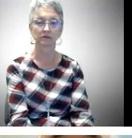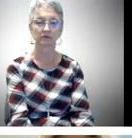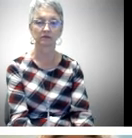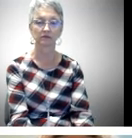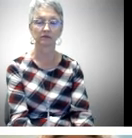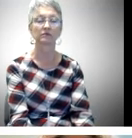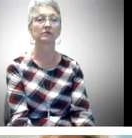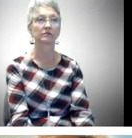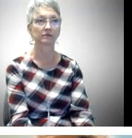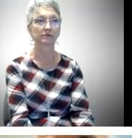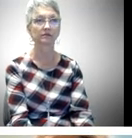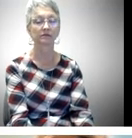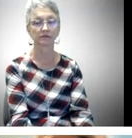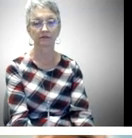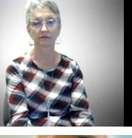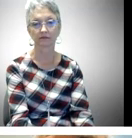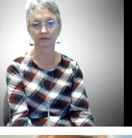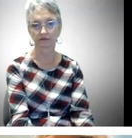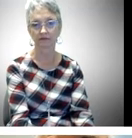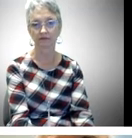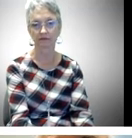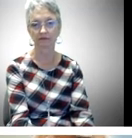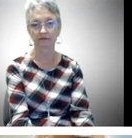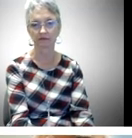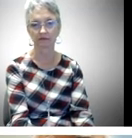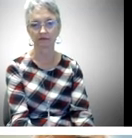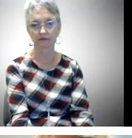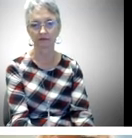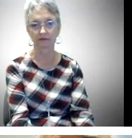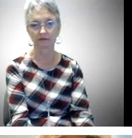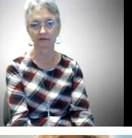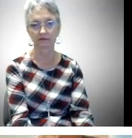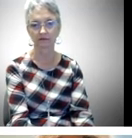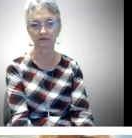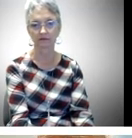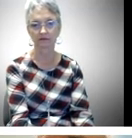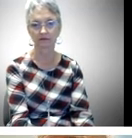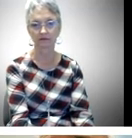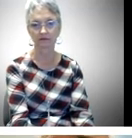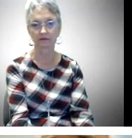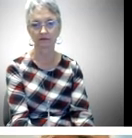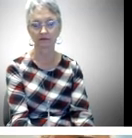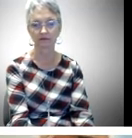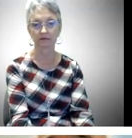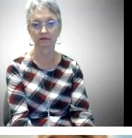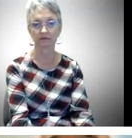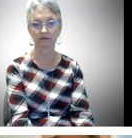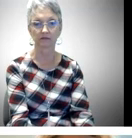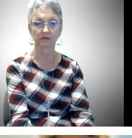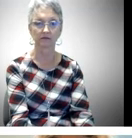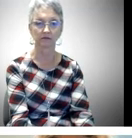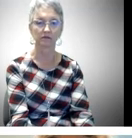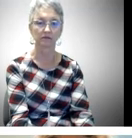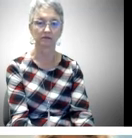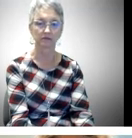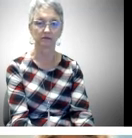no. And to me, the person with a disability, you may have a case for limited guardianship or